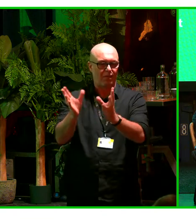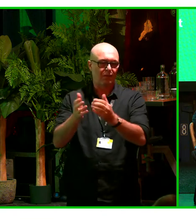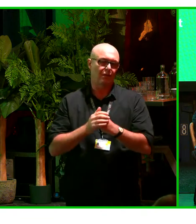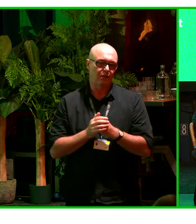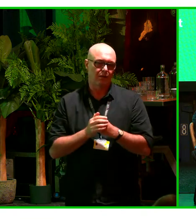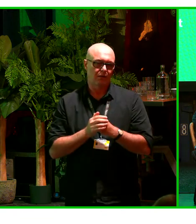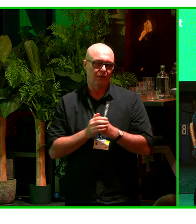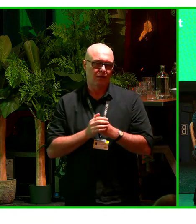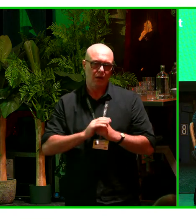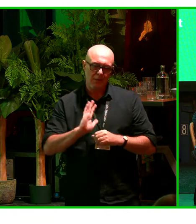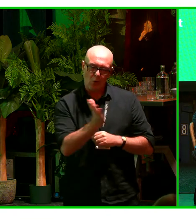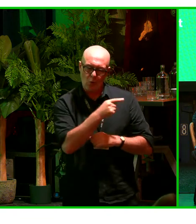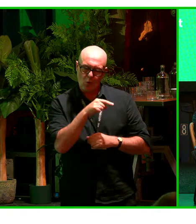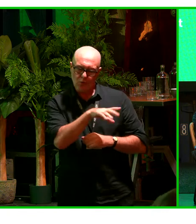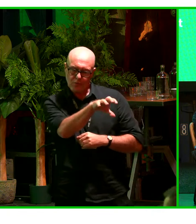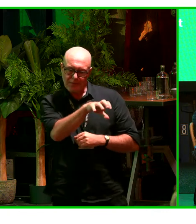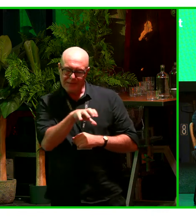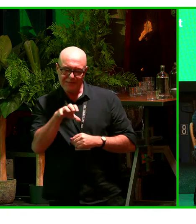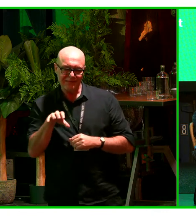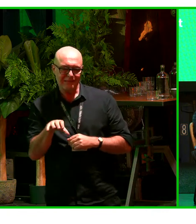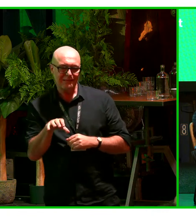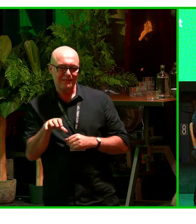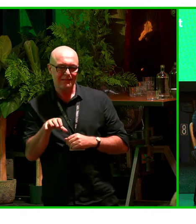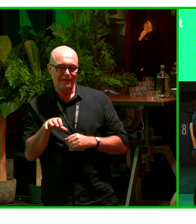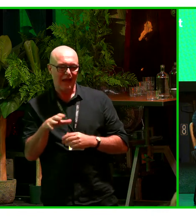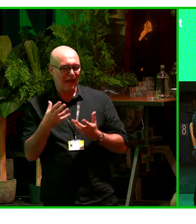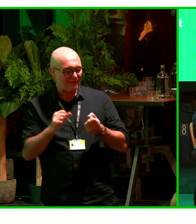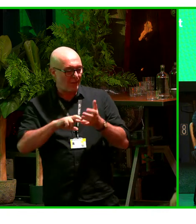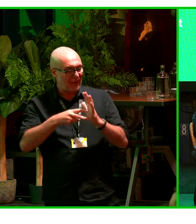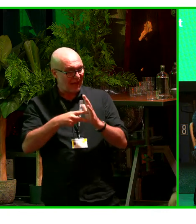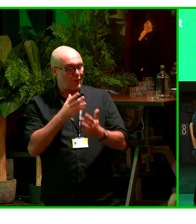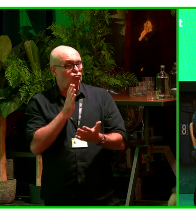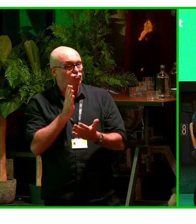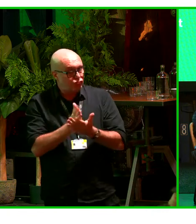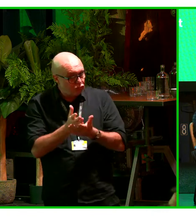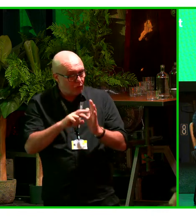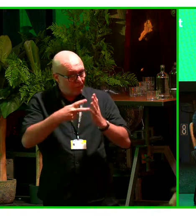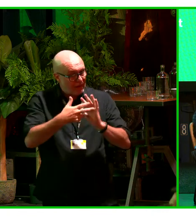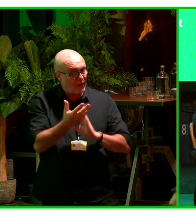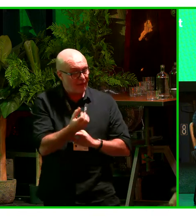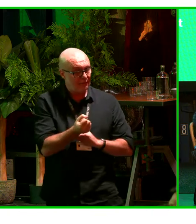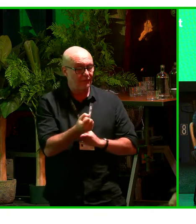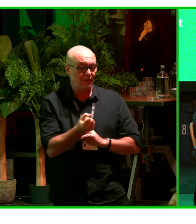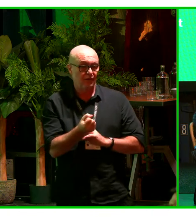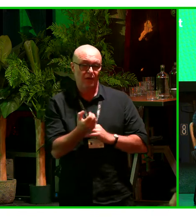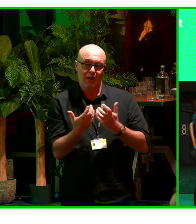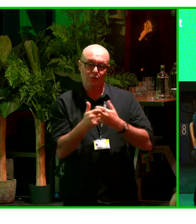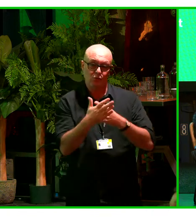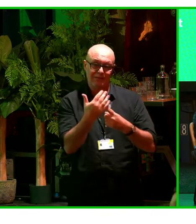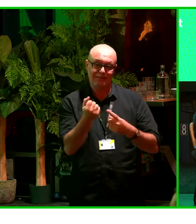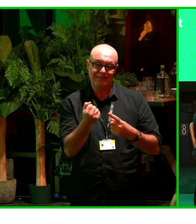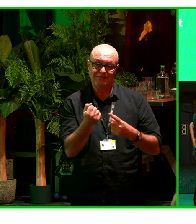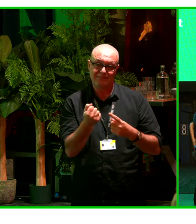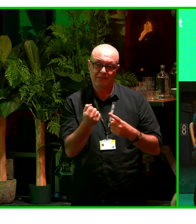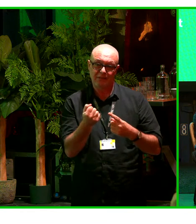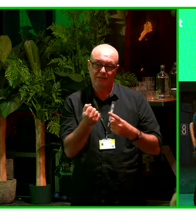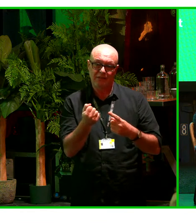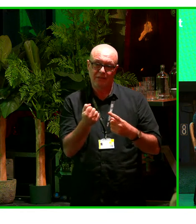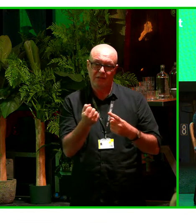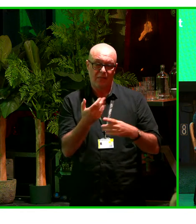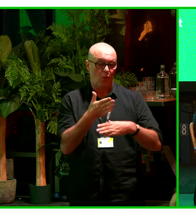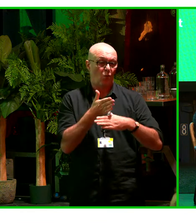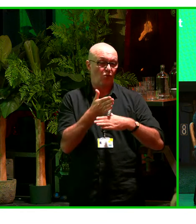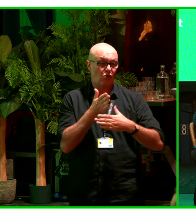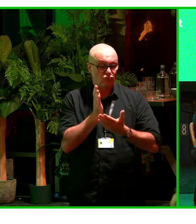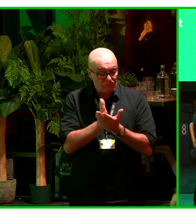of those places really have a clear plan of how they're going to achieve those goals across their places in a way that's coherent and in a way that works